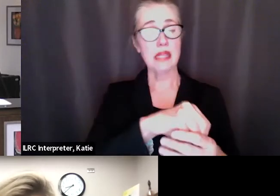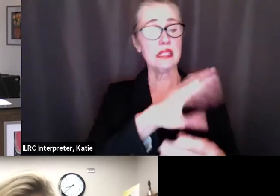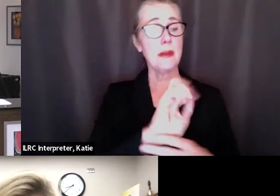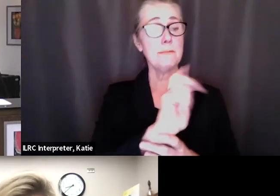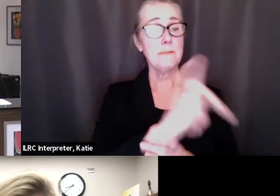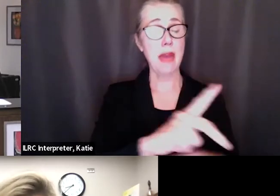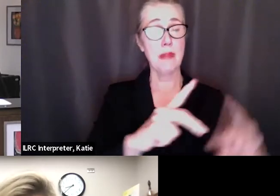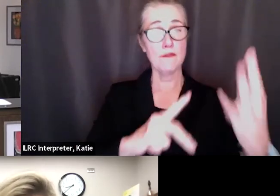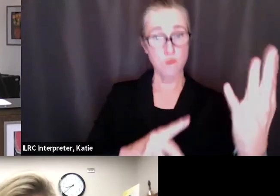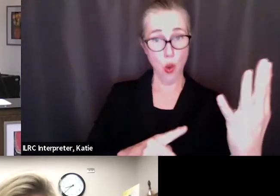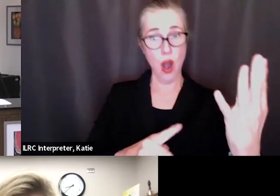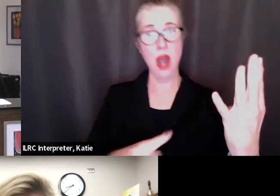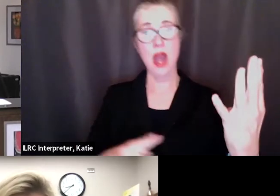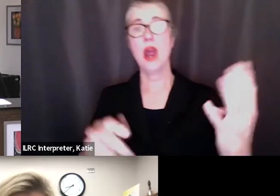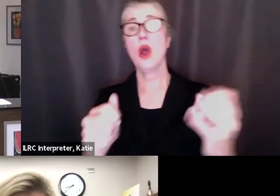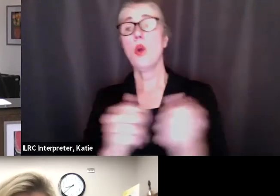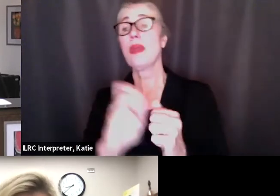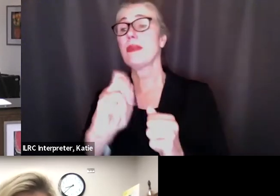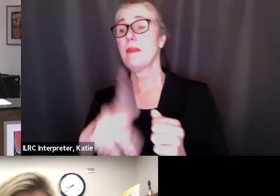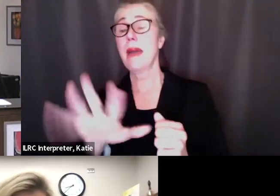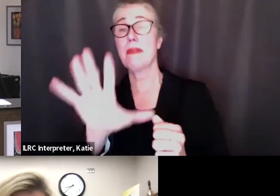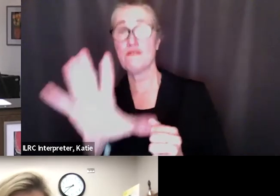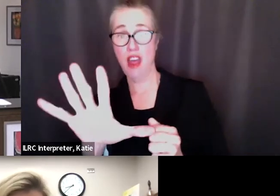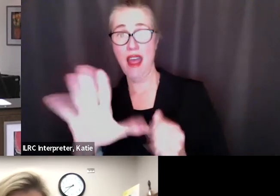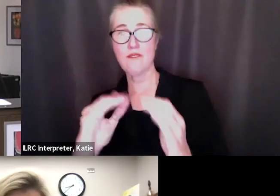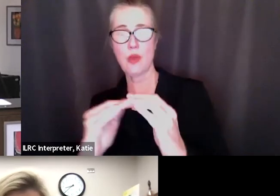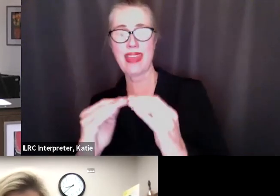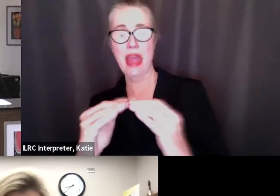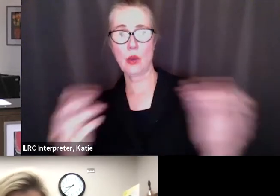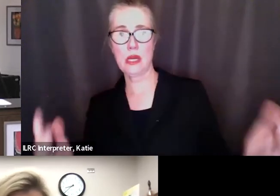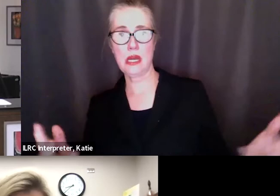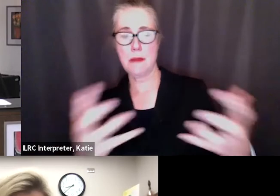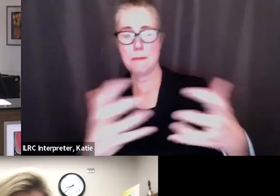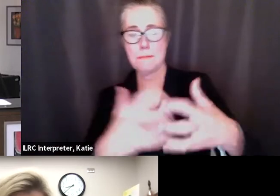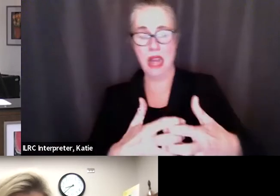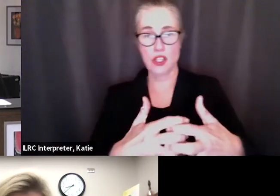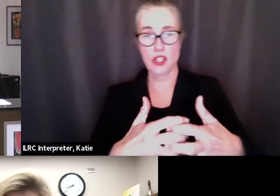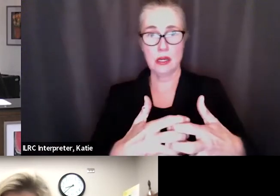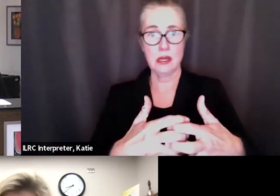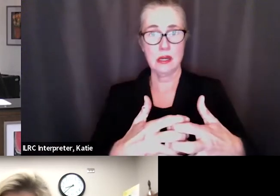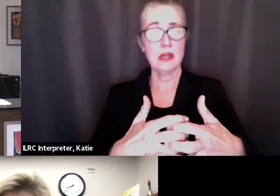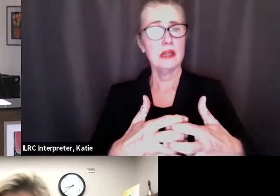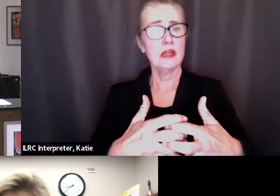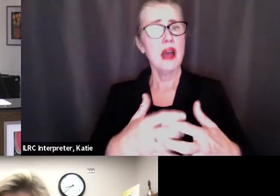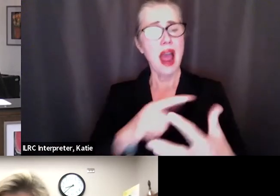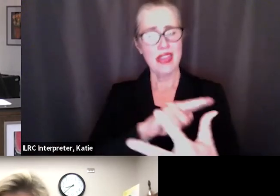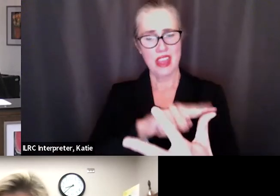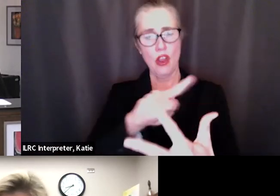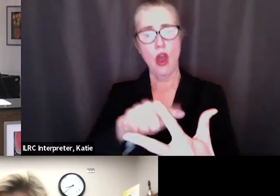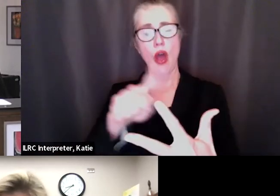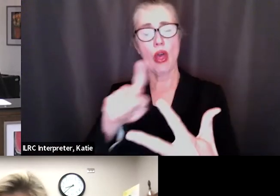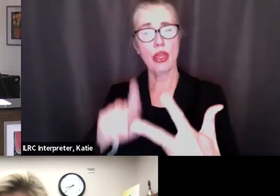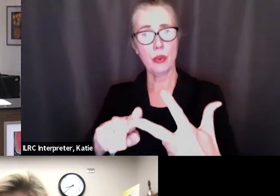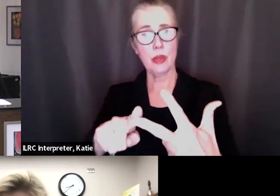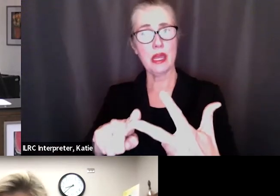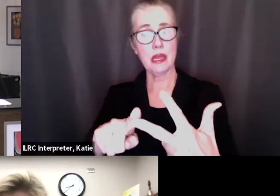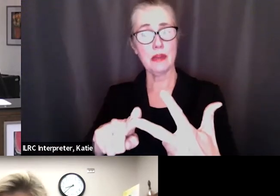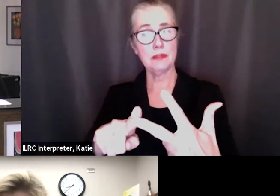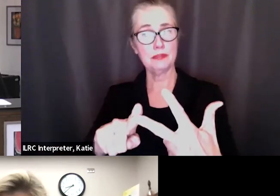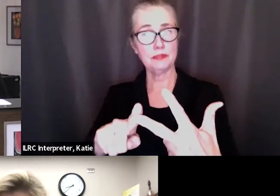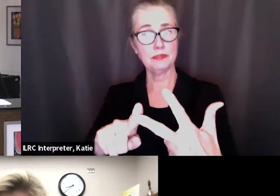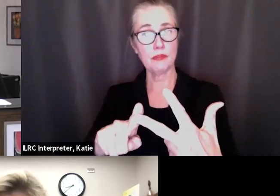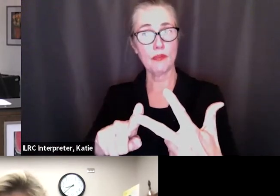number five i think that they all represent and most